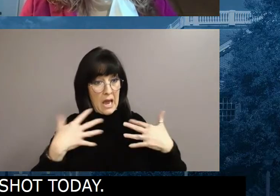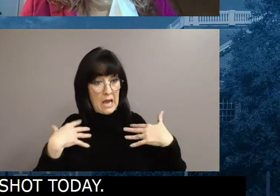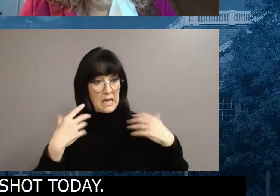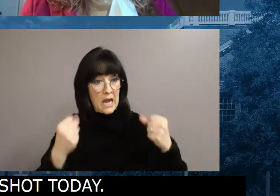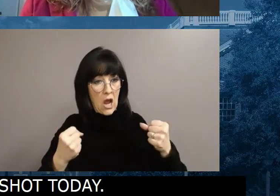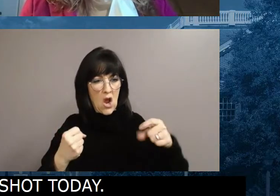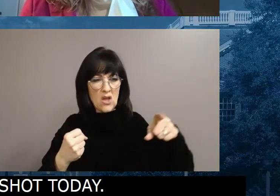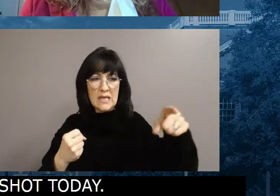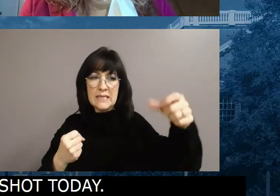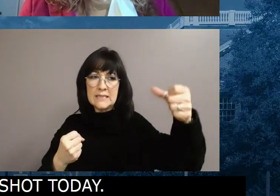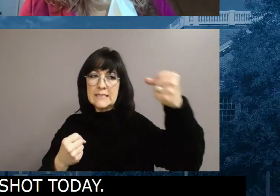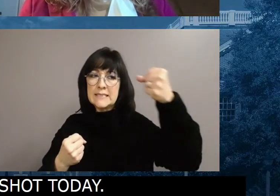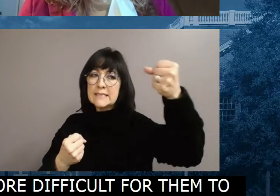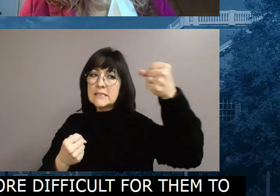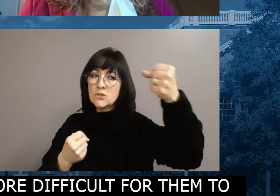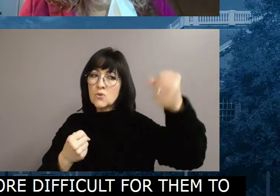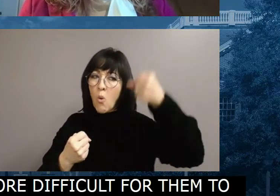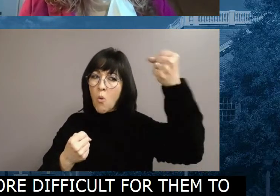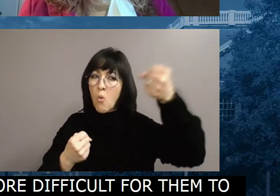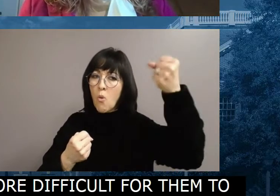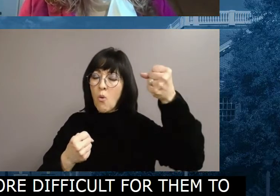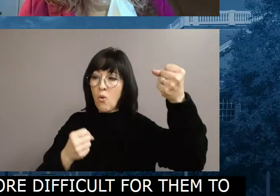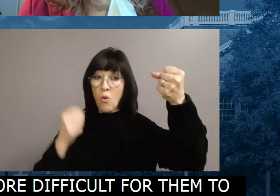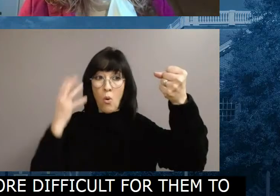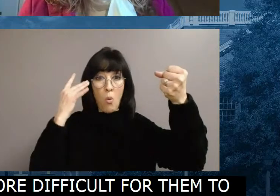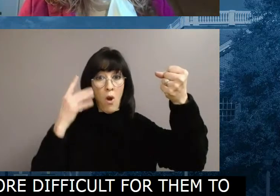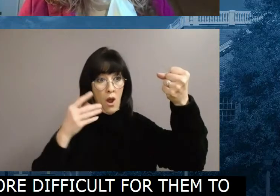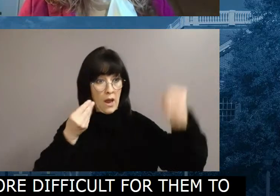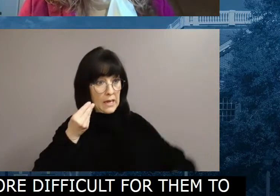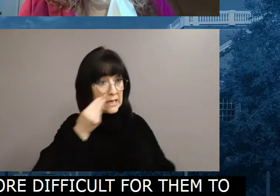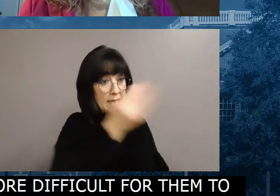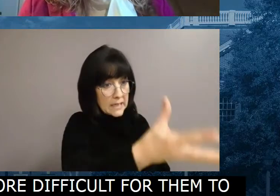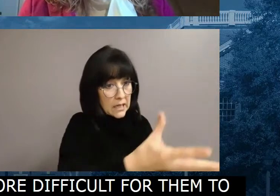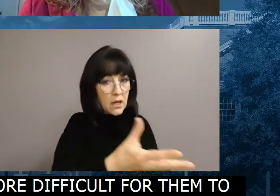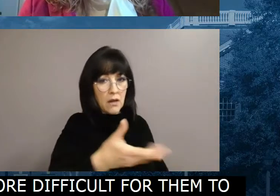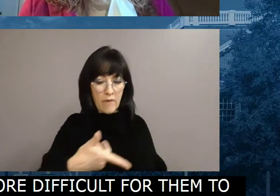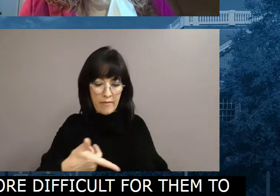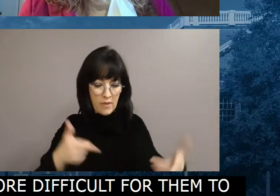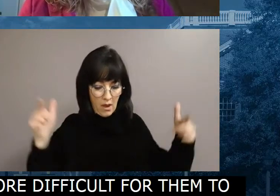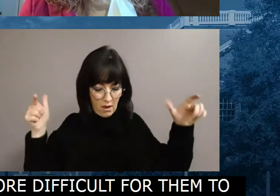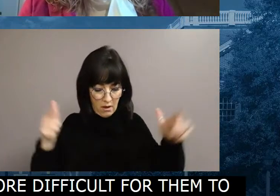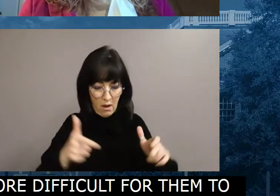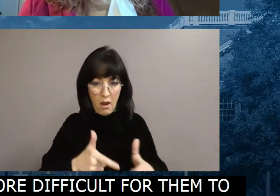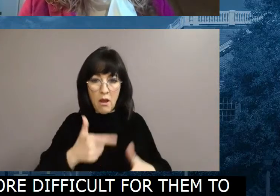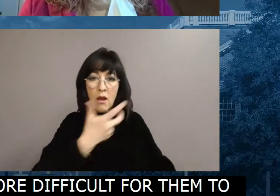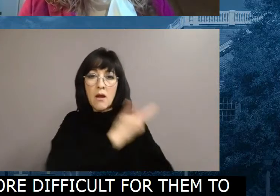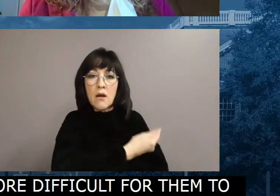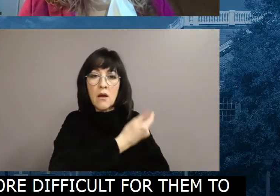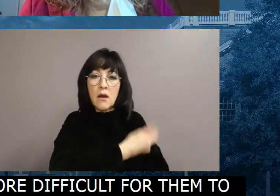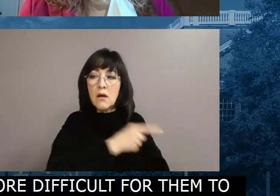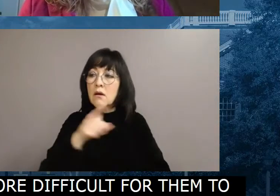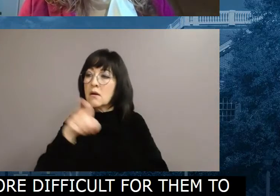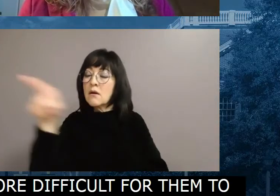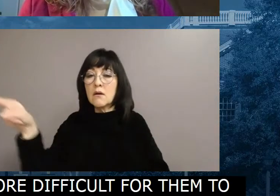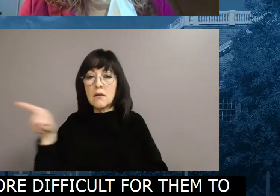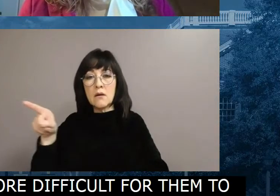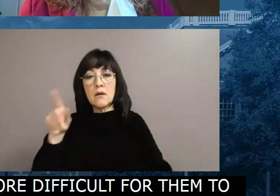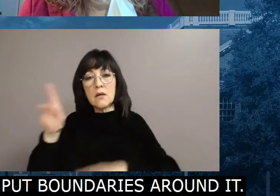in response to taking friction out of that process so they can move